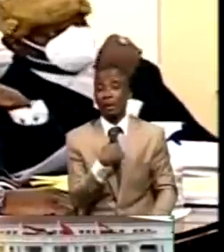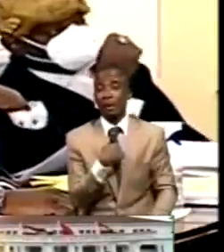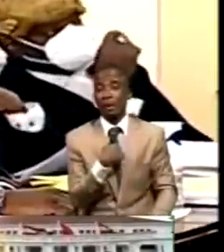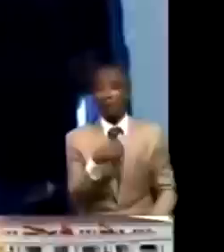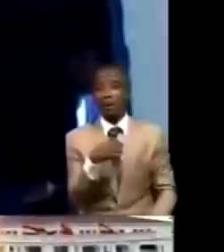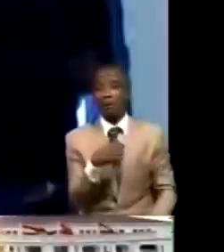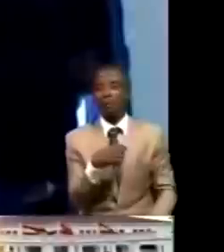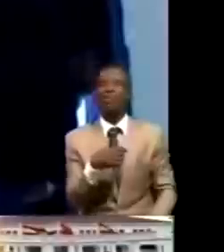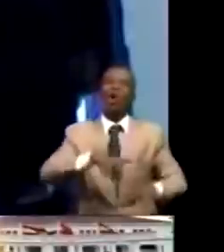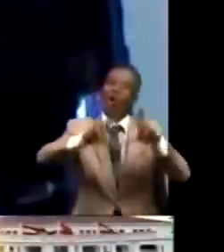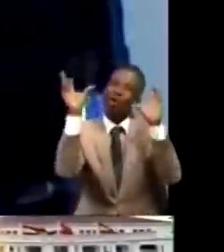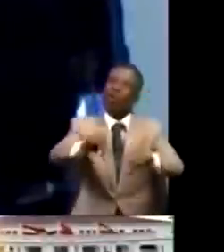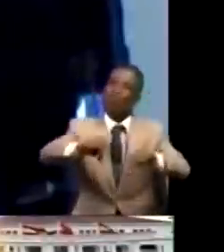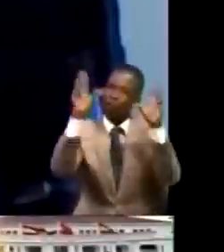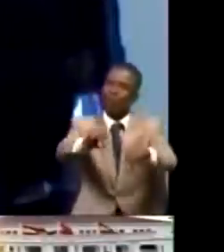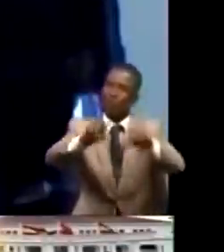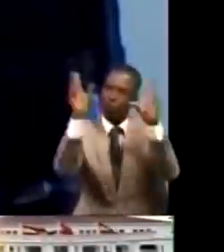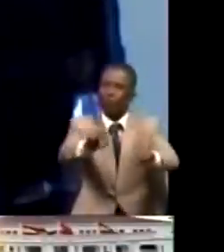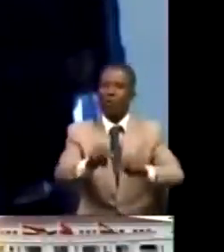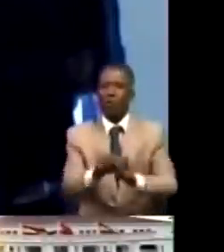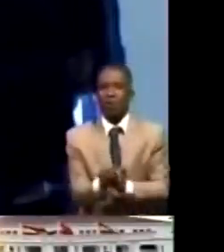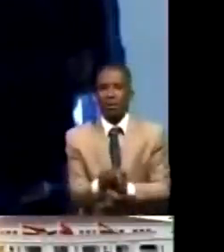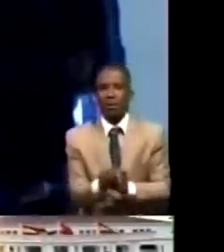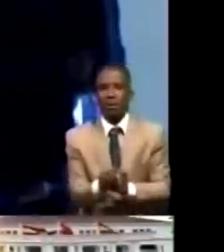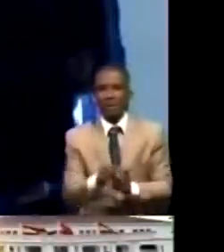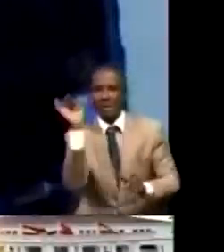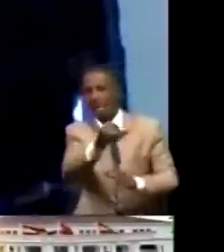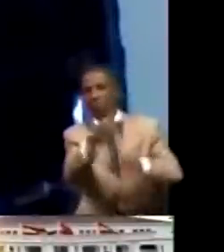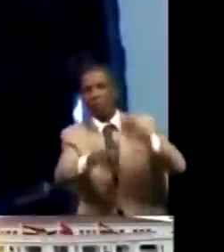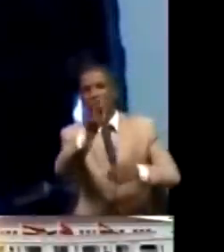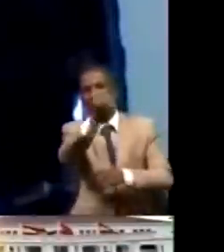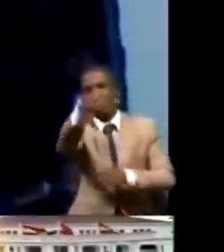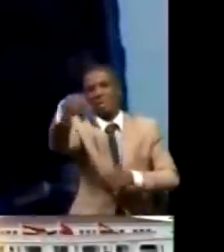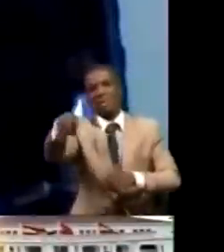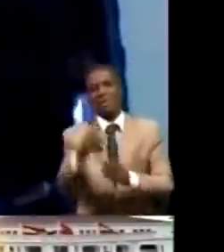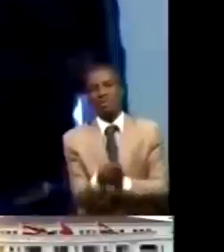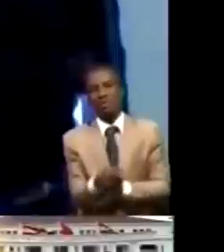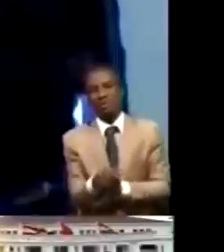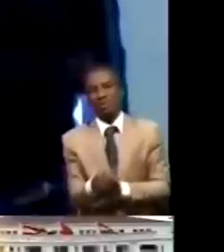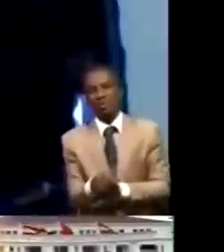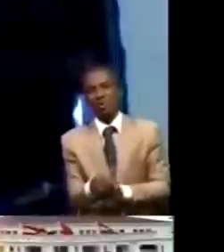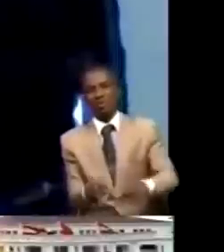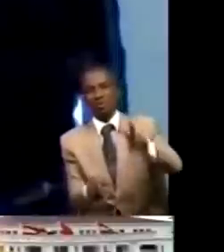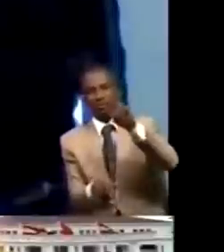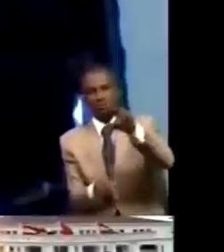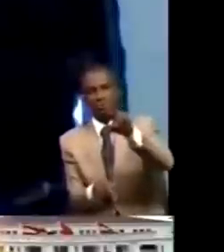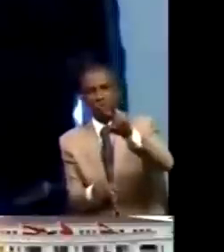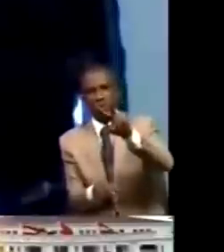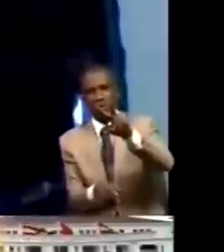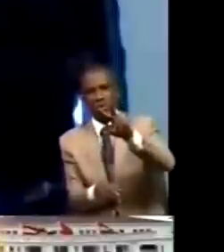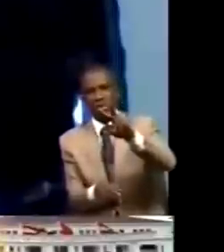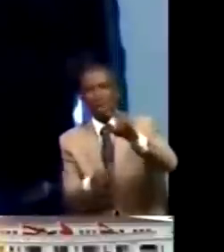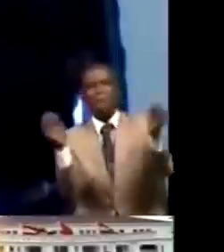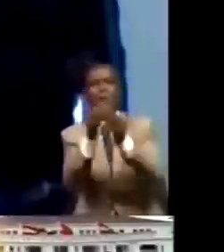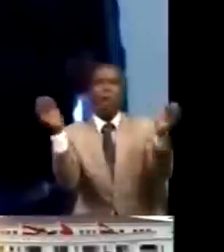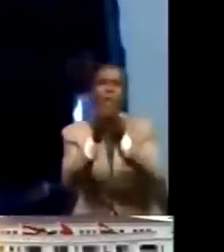That is not the case. In the case of the MPP, you had Magmeno, John Buedu, and so many